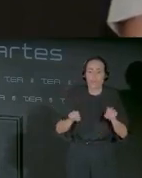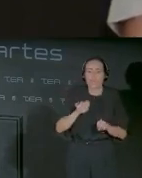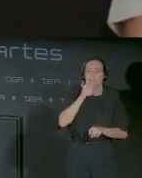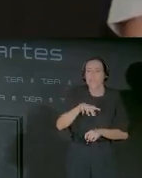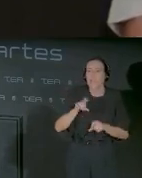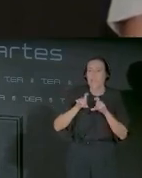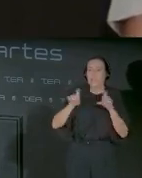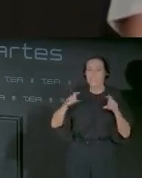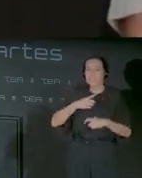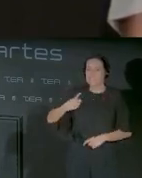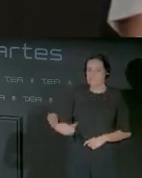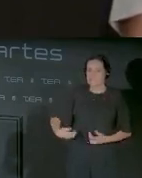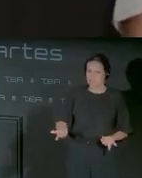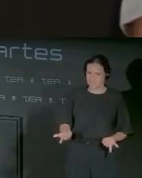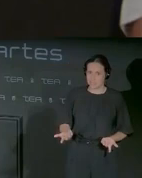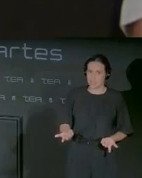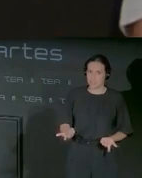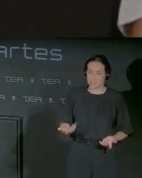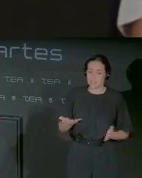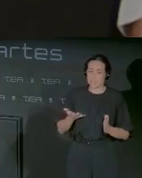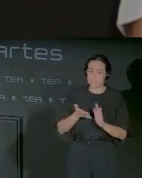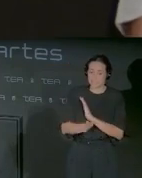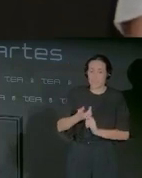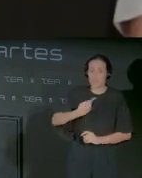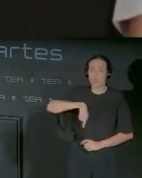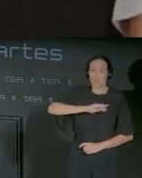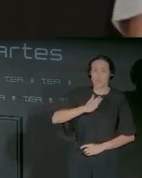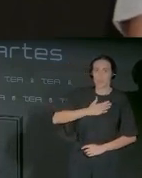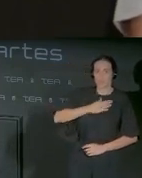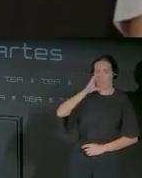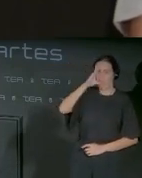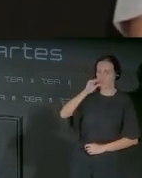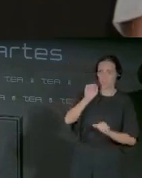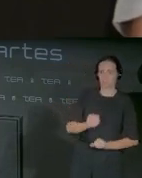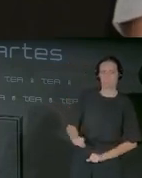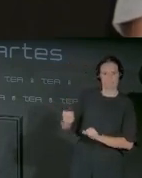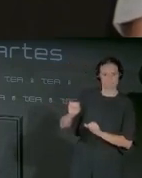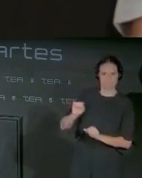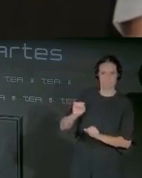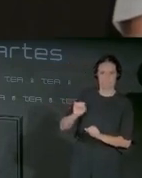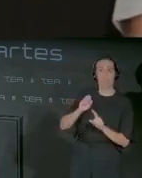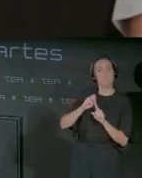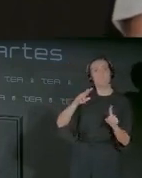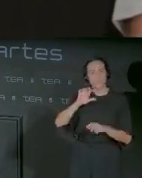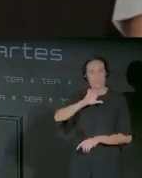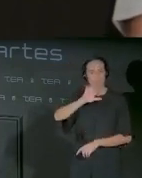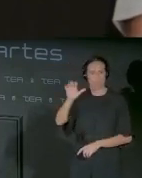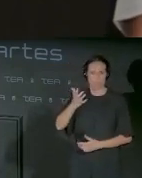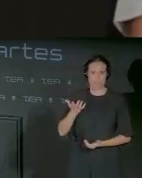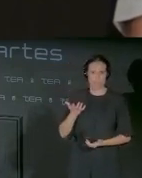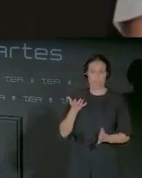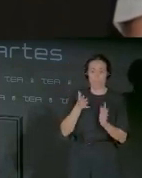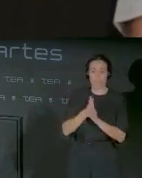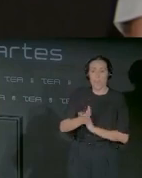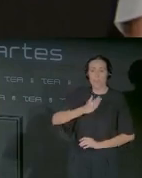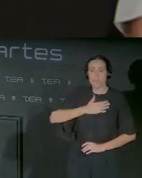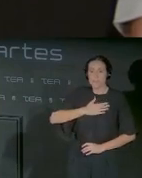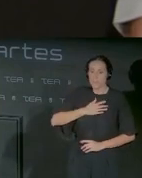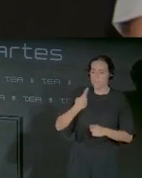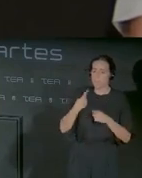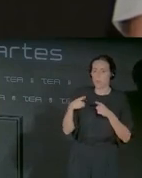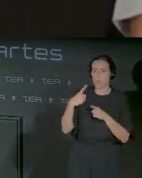of European. If we want to think European perspectives, that would be very important. There has been some reflection around that in